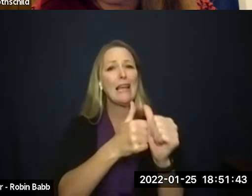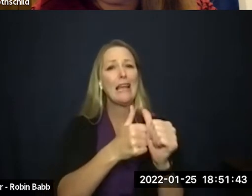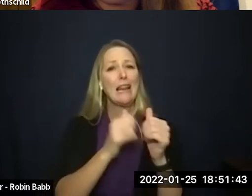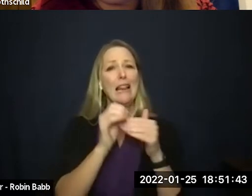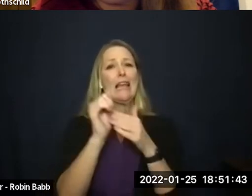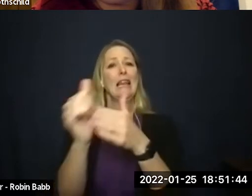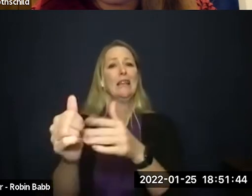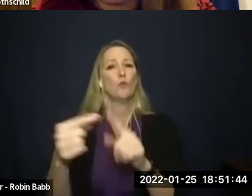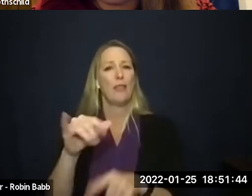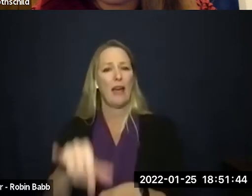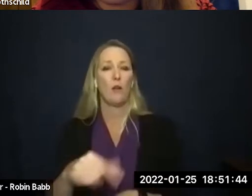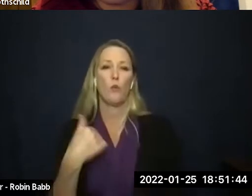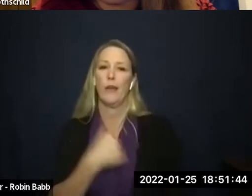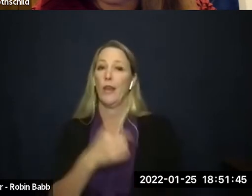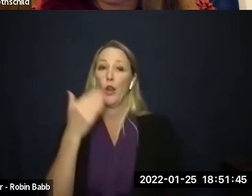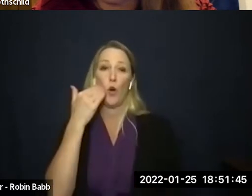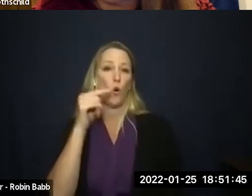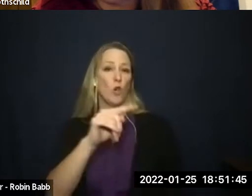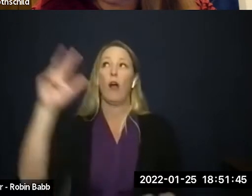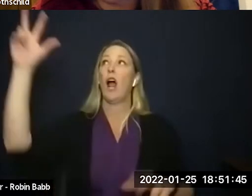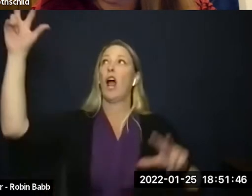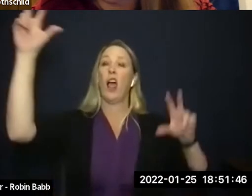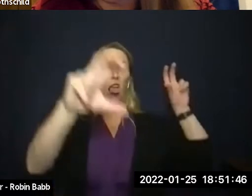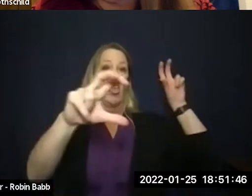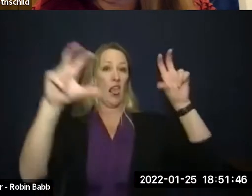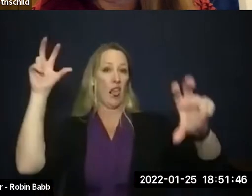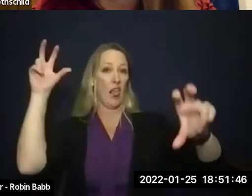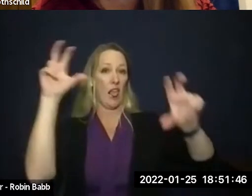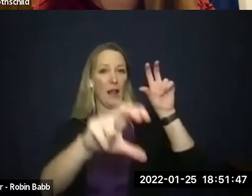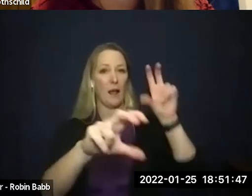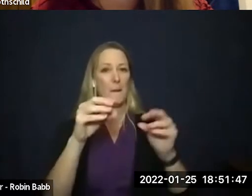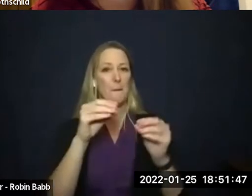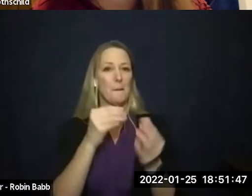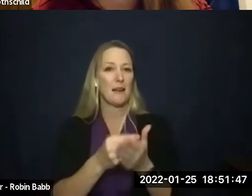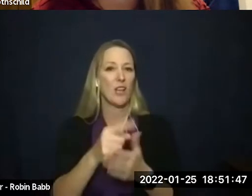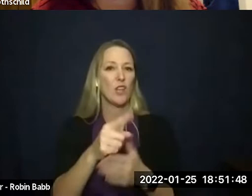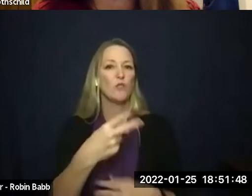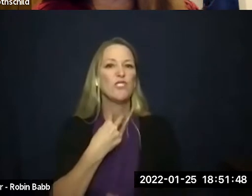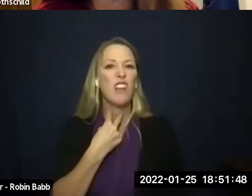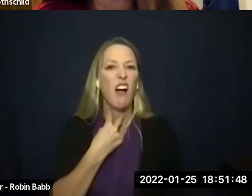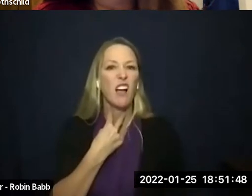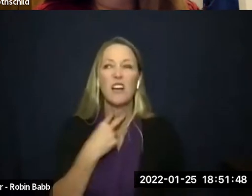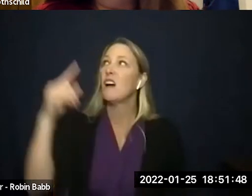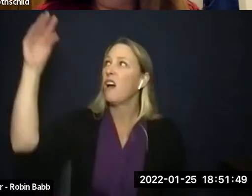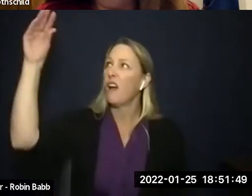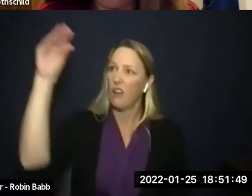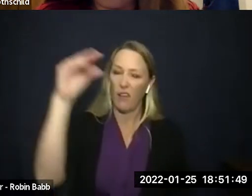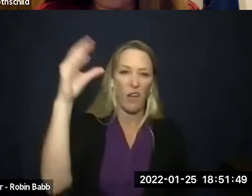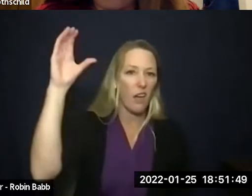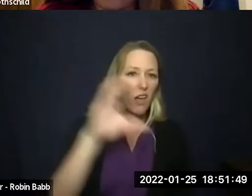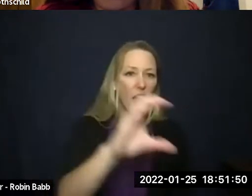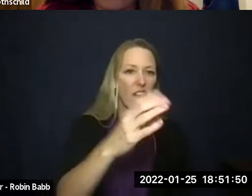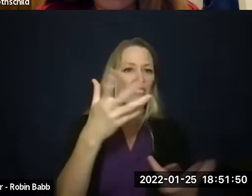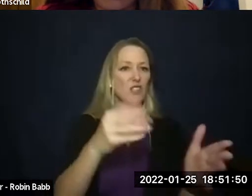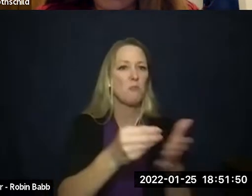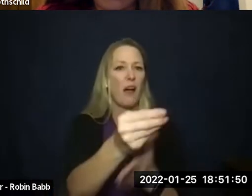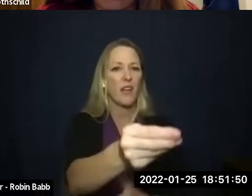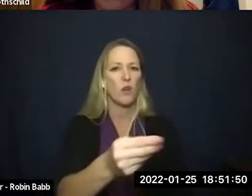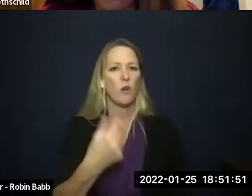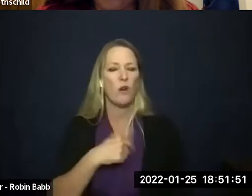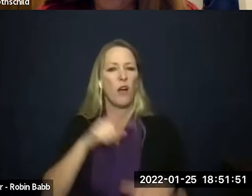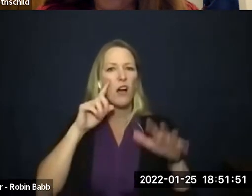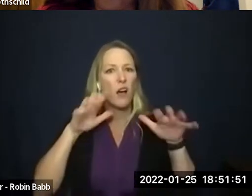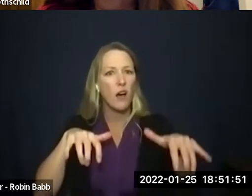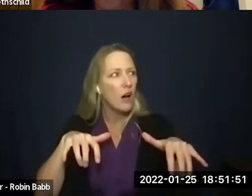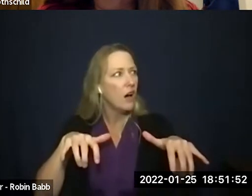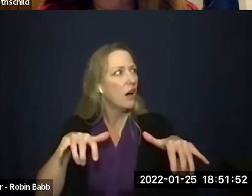been funded great amounts of money and your hands are kind of tied because you've been bought we're really appalled by that as a community and i think